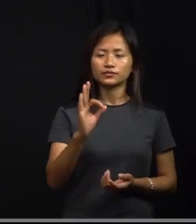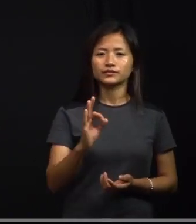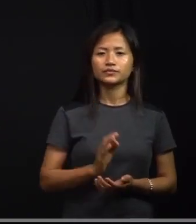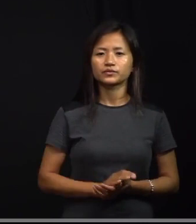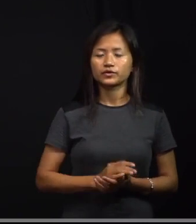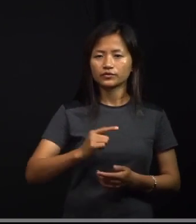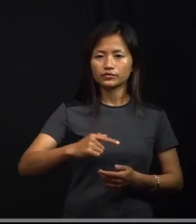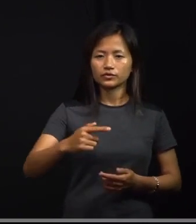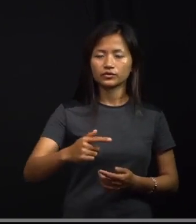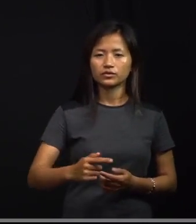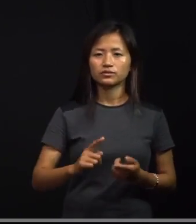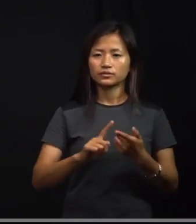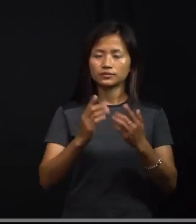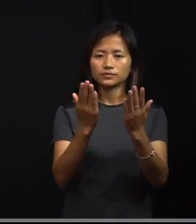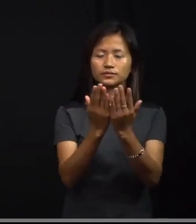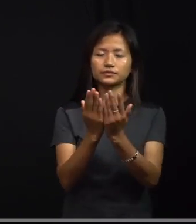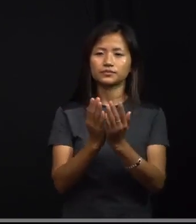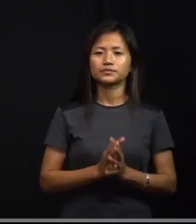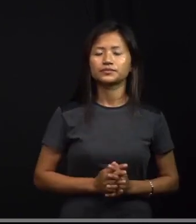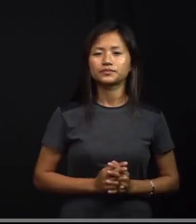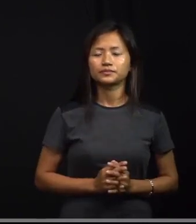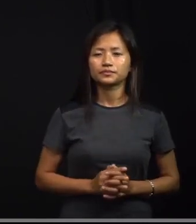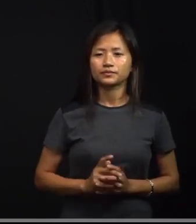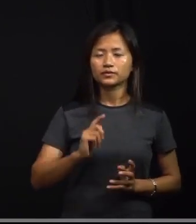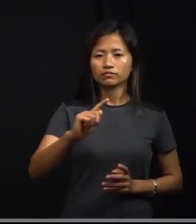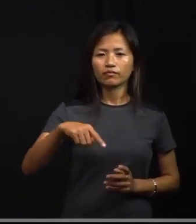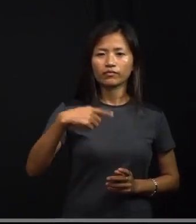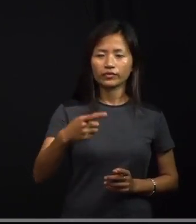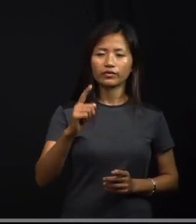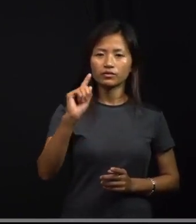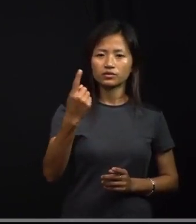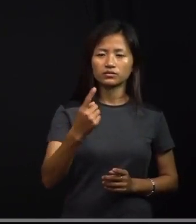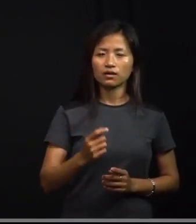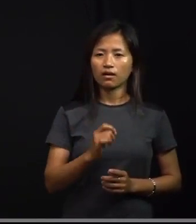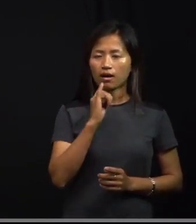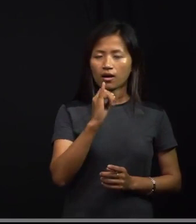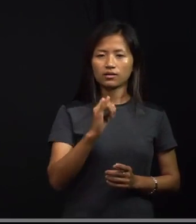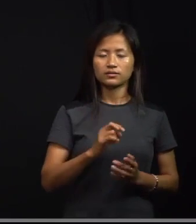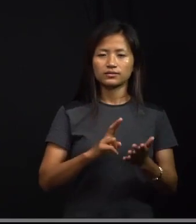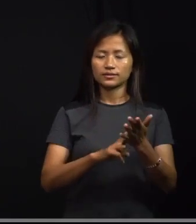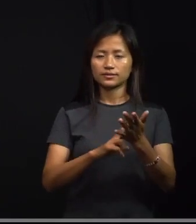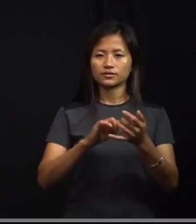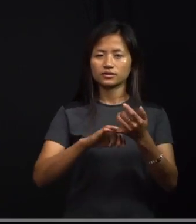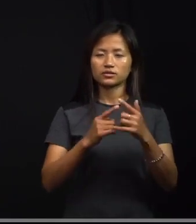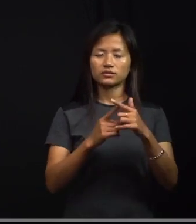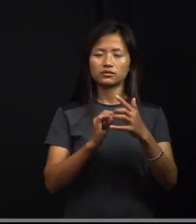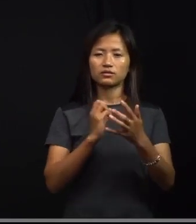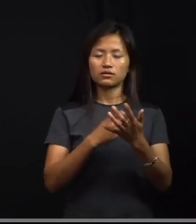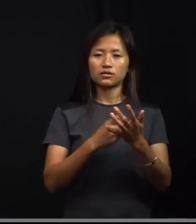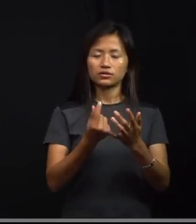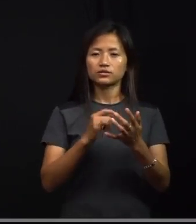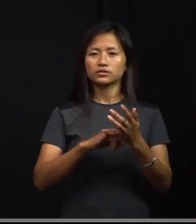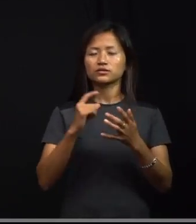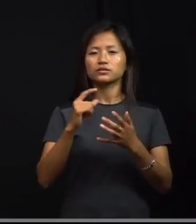important feature of education. And the next one is instruction. So some kind of instruction